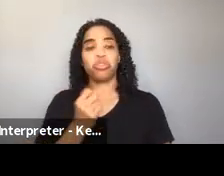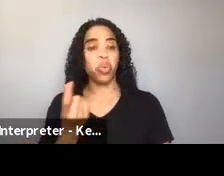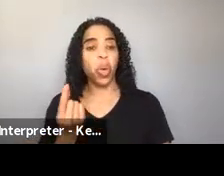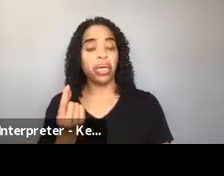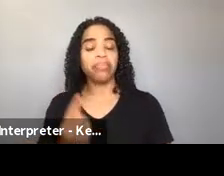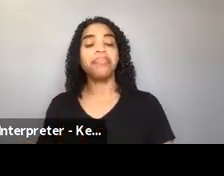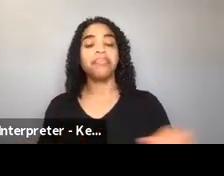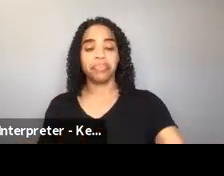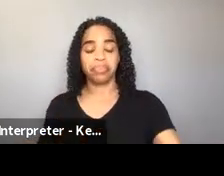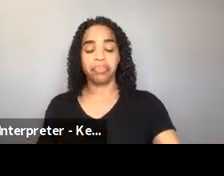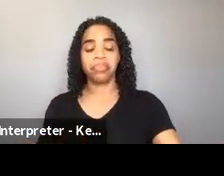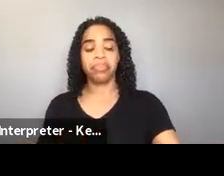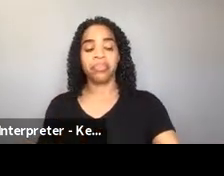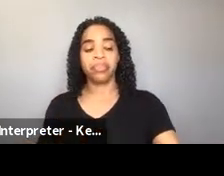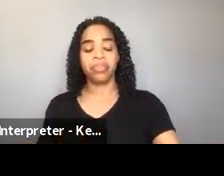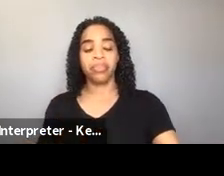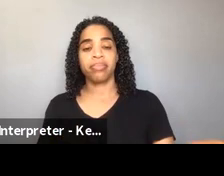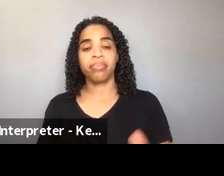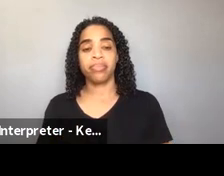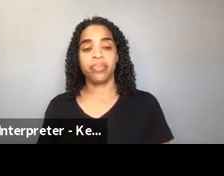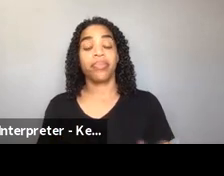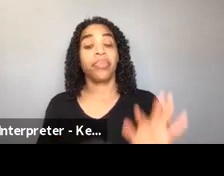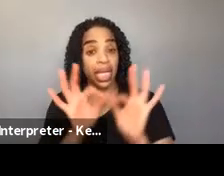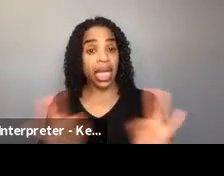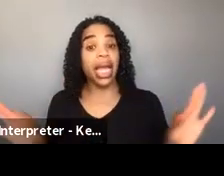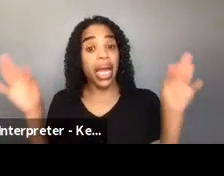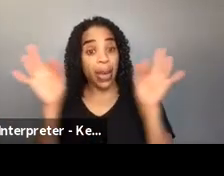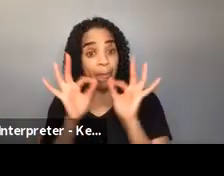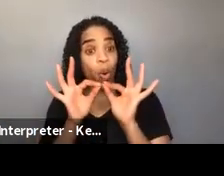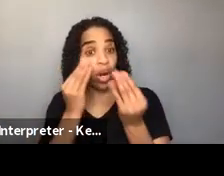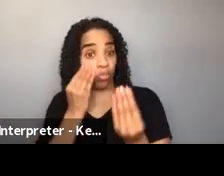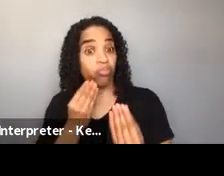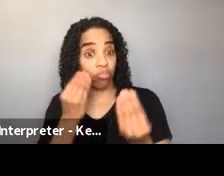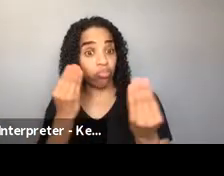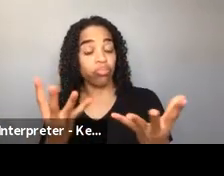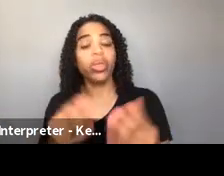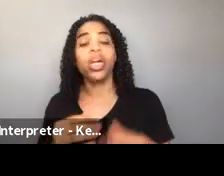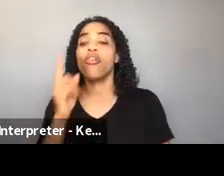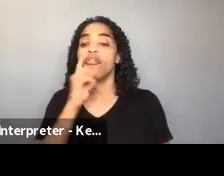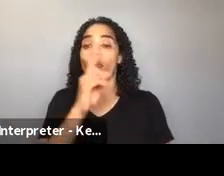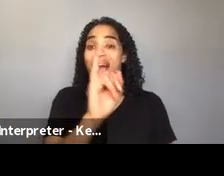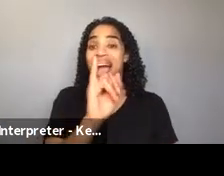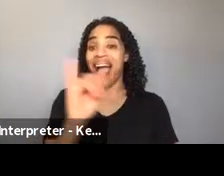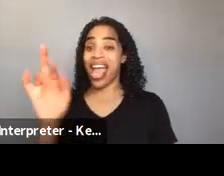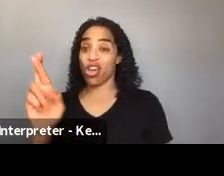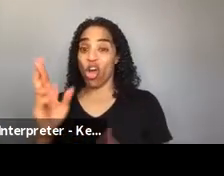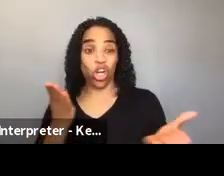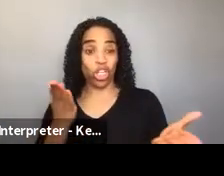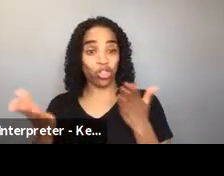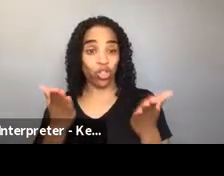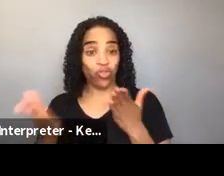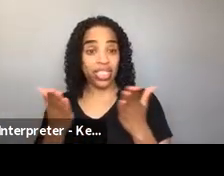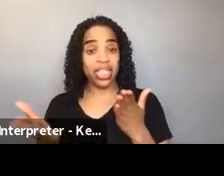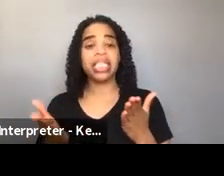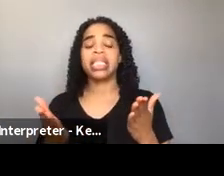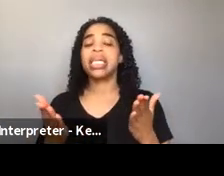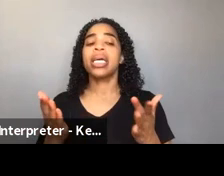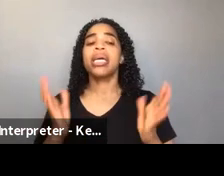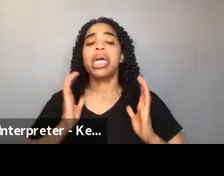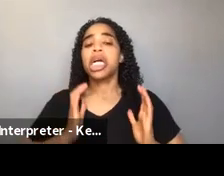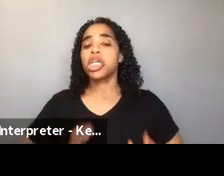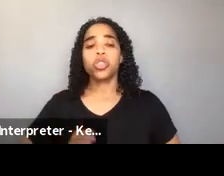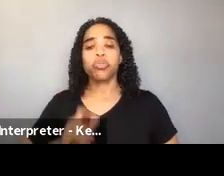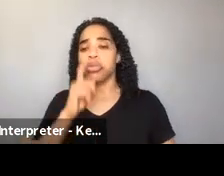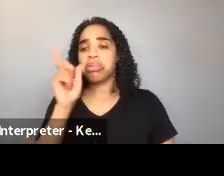ADRC? It is important to note that for the information and referral service, a consumer does not have